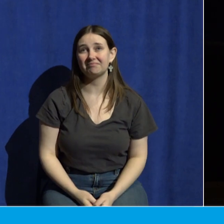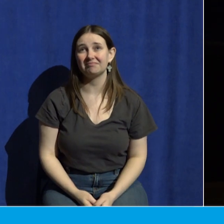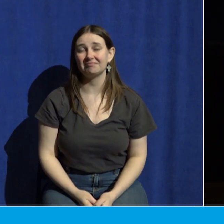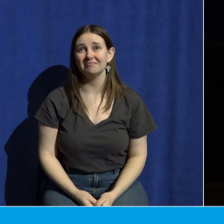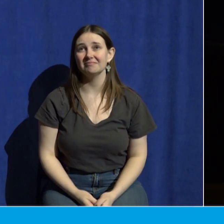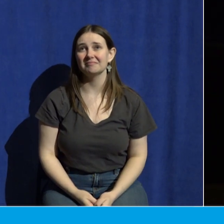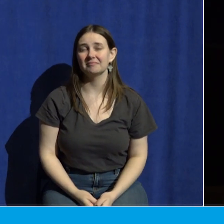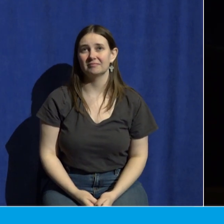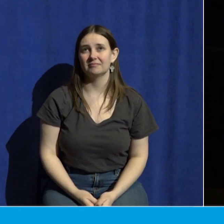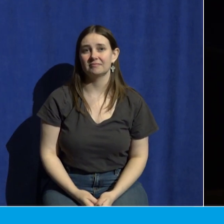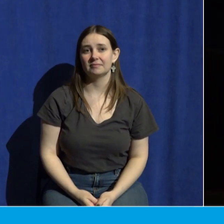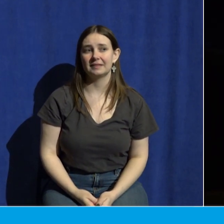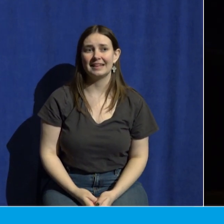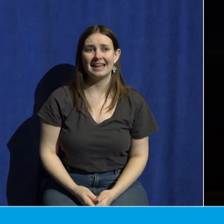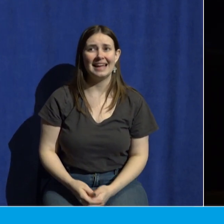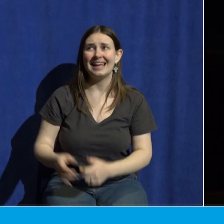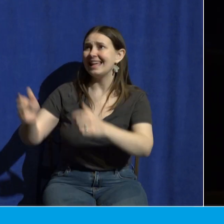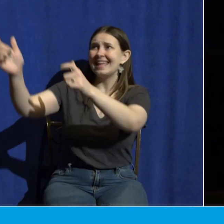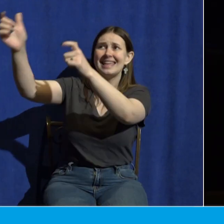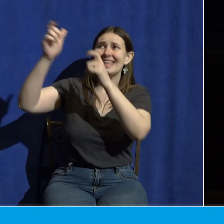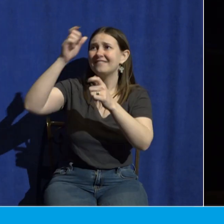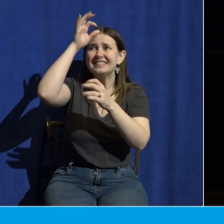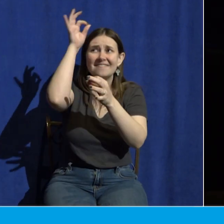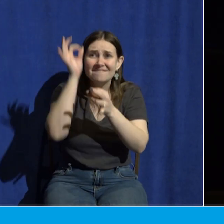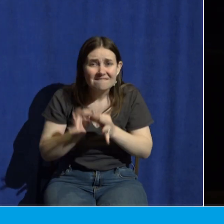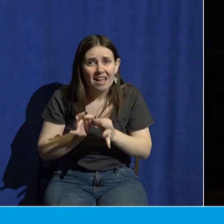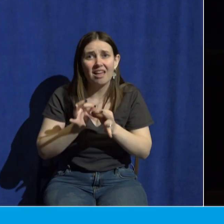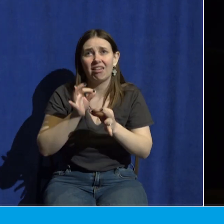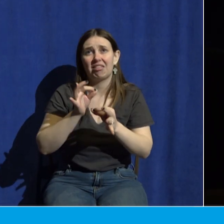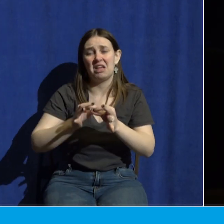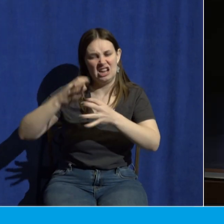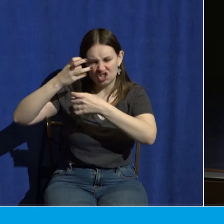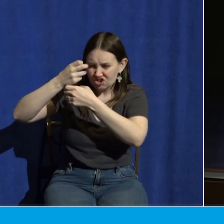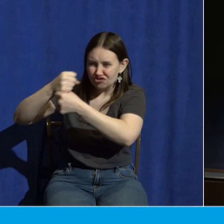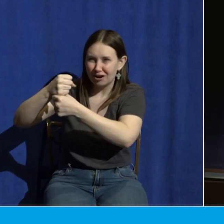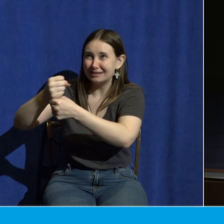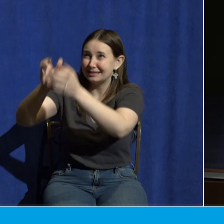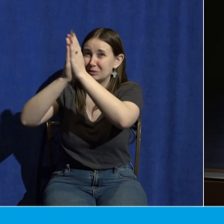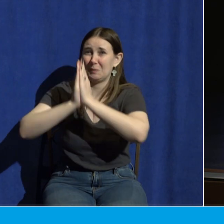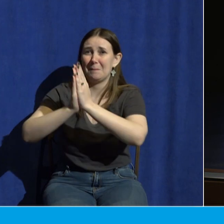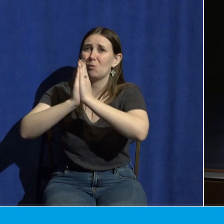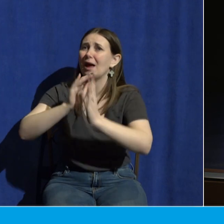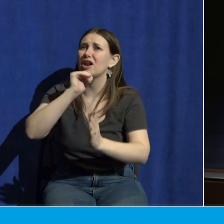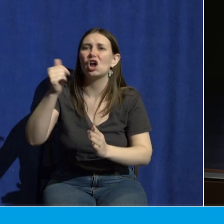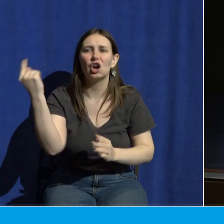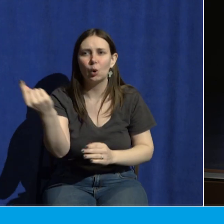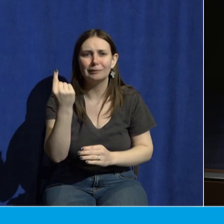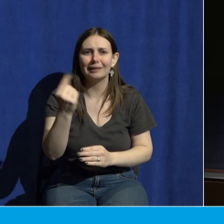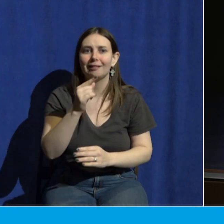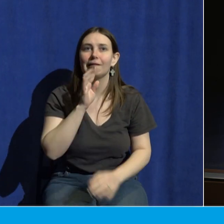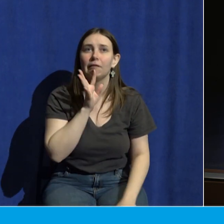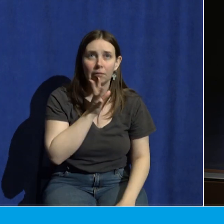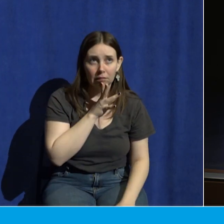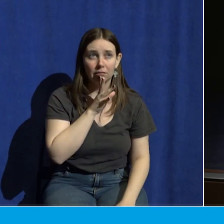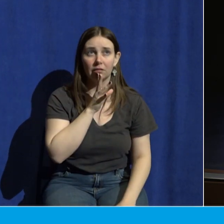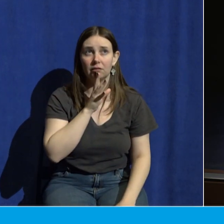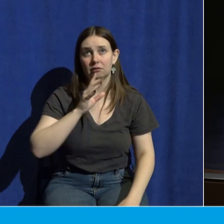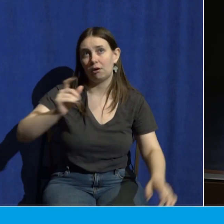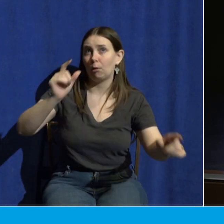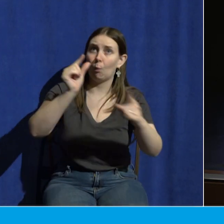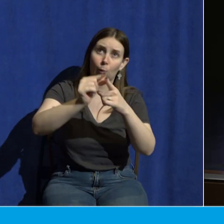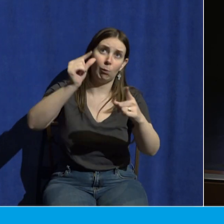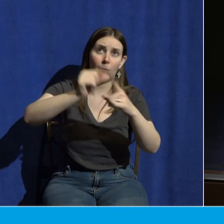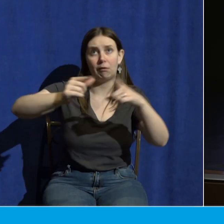God, give us faith as we're praying these things. We're not just talking like just throwing out words, that